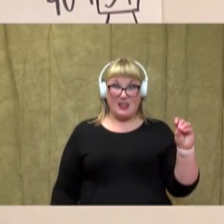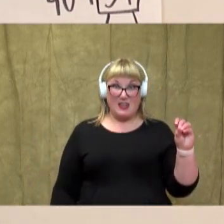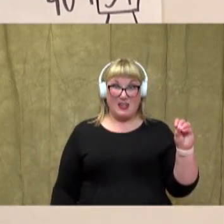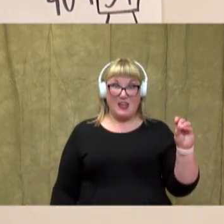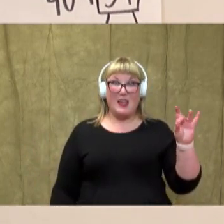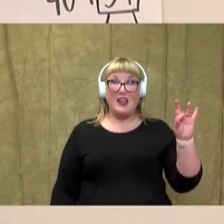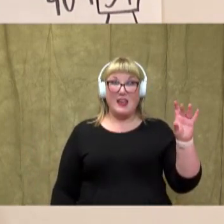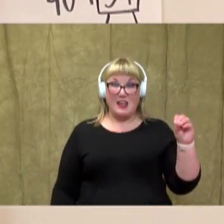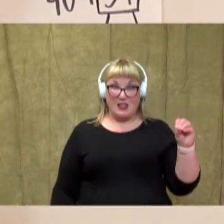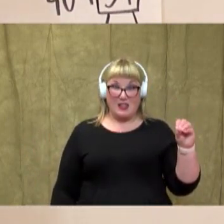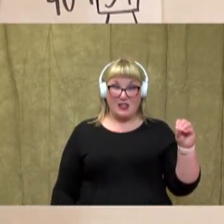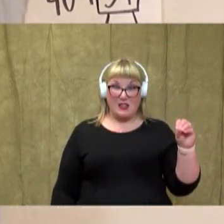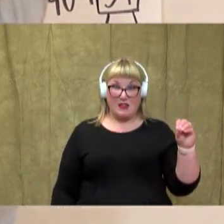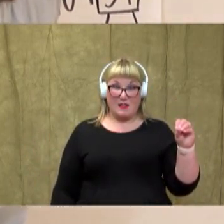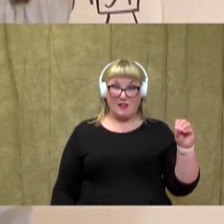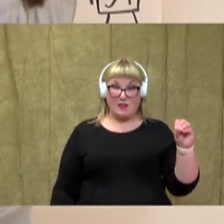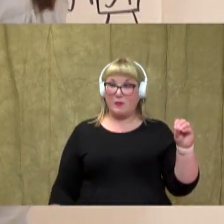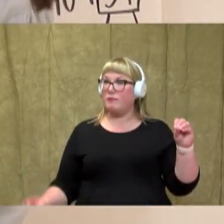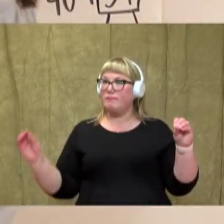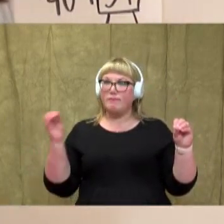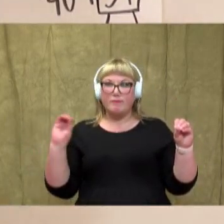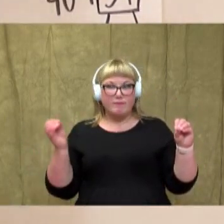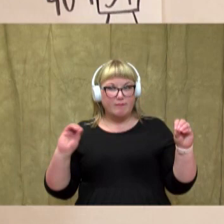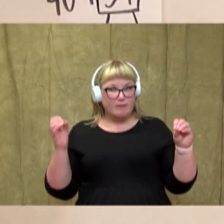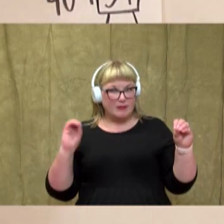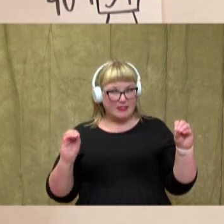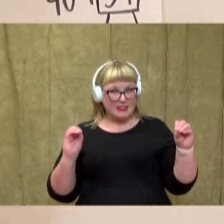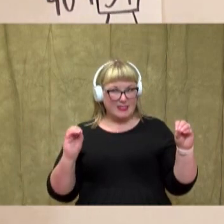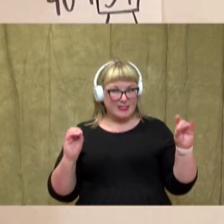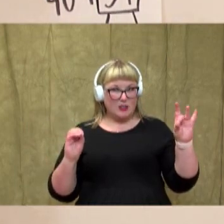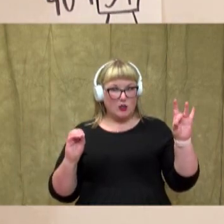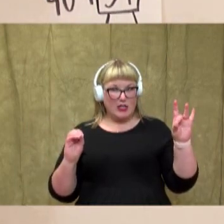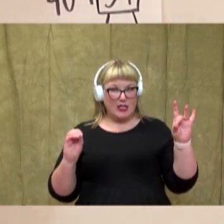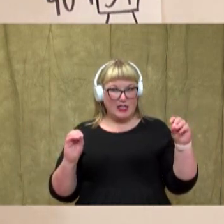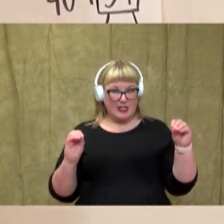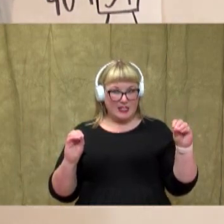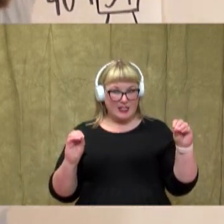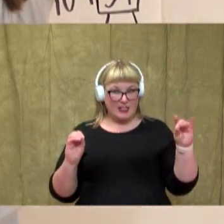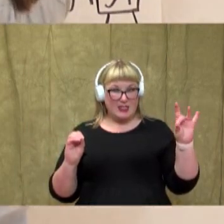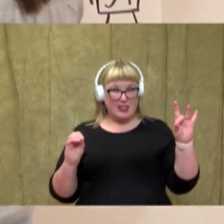equation. I have no ones, so we put our 0.